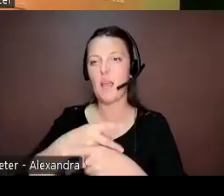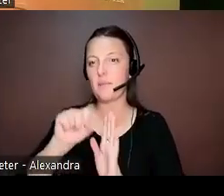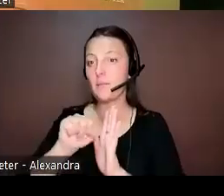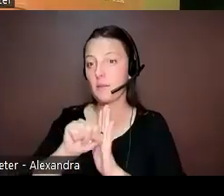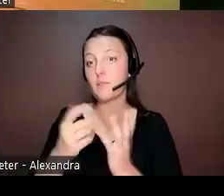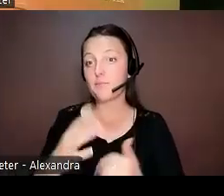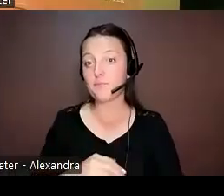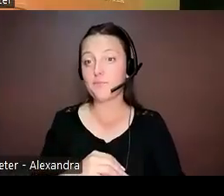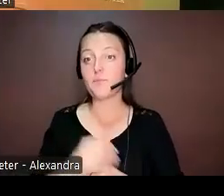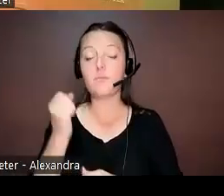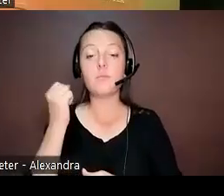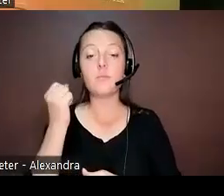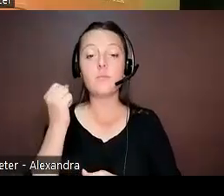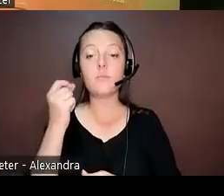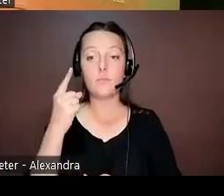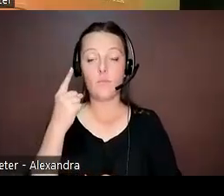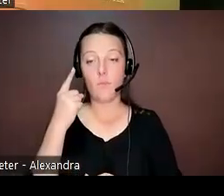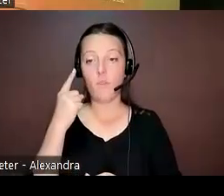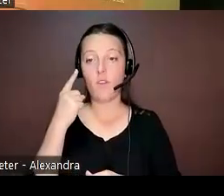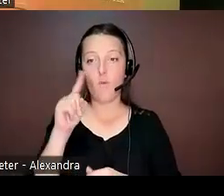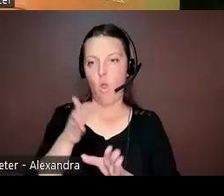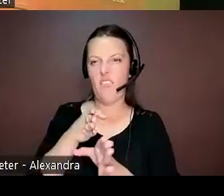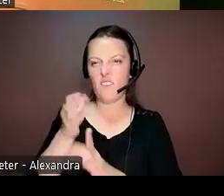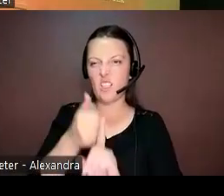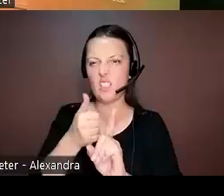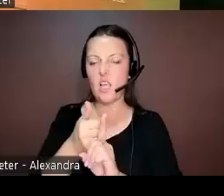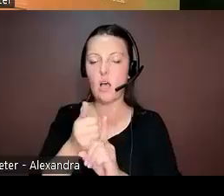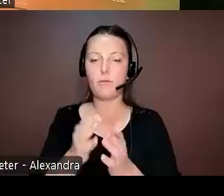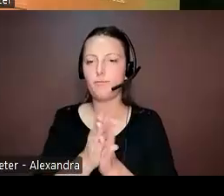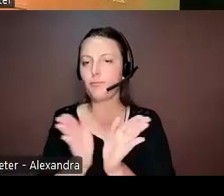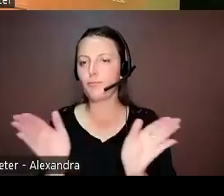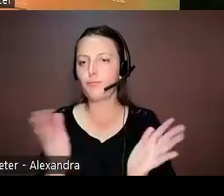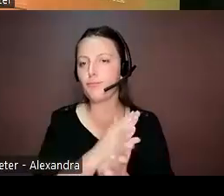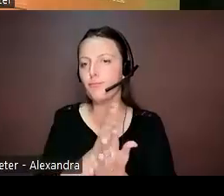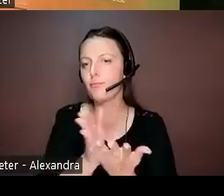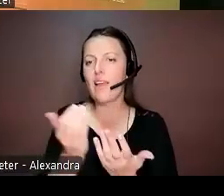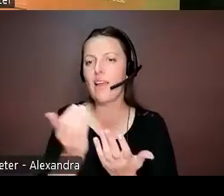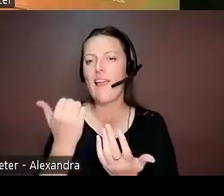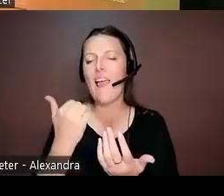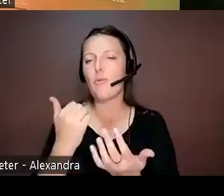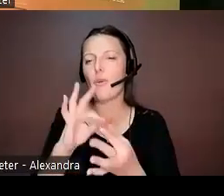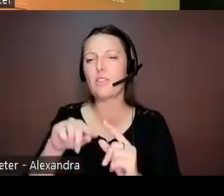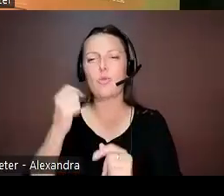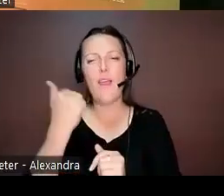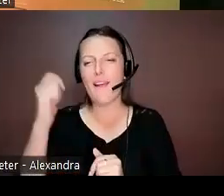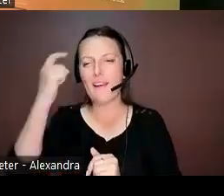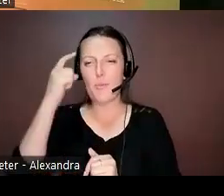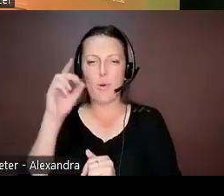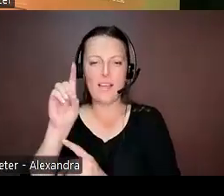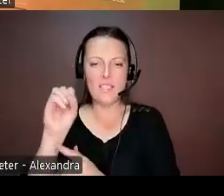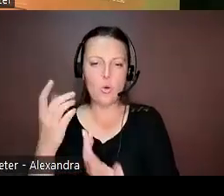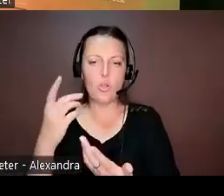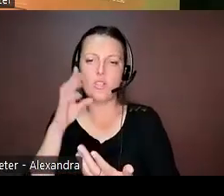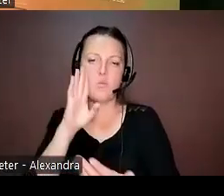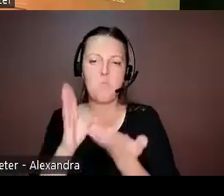the scope of the field includes any brain disorders that affect behavior, cognition, such as like dementia, stroke,